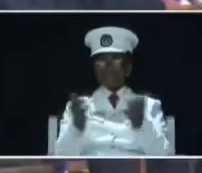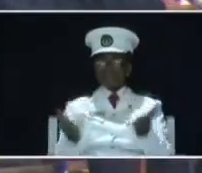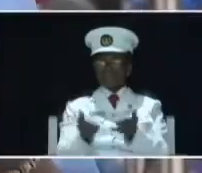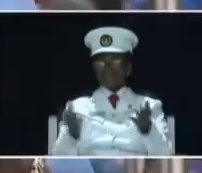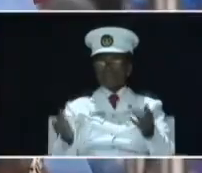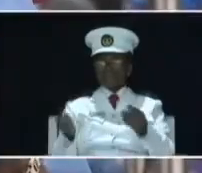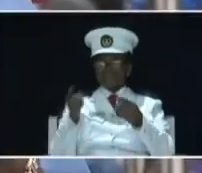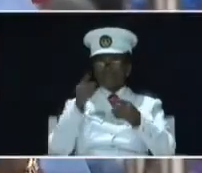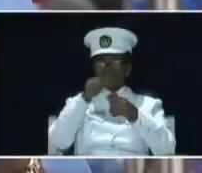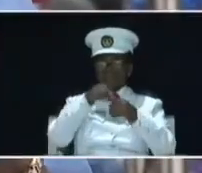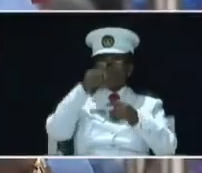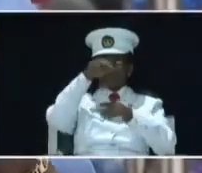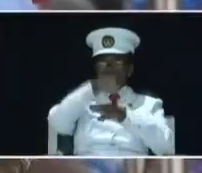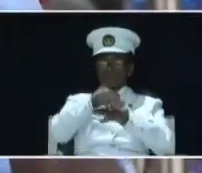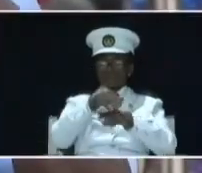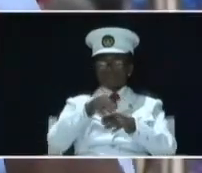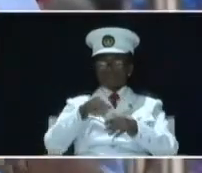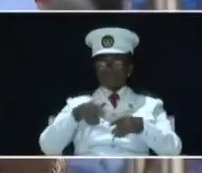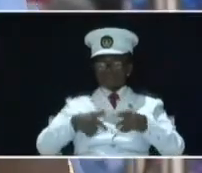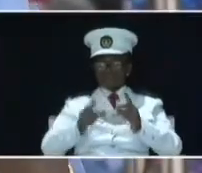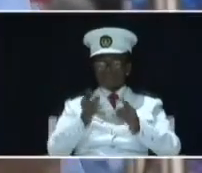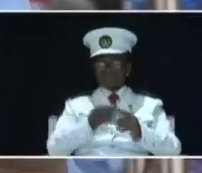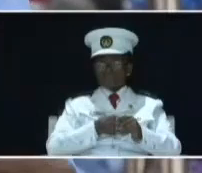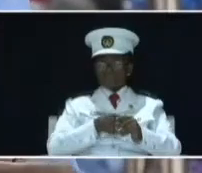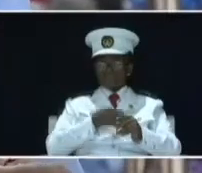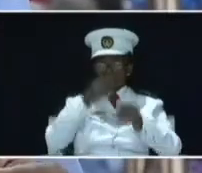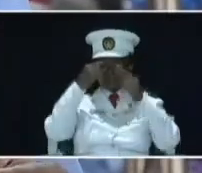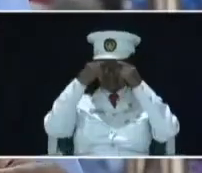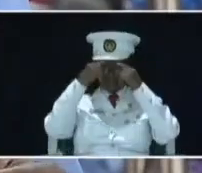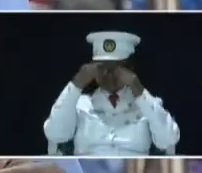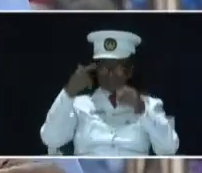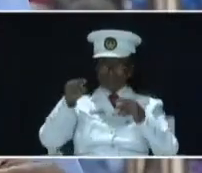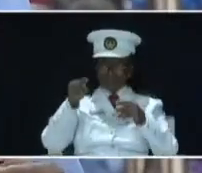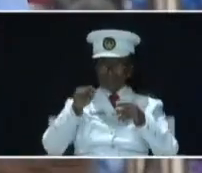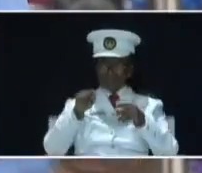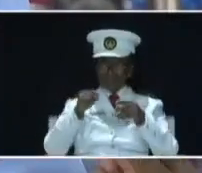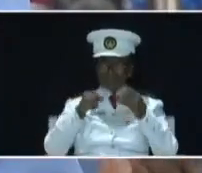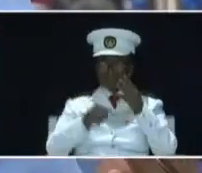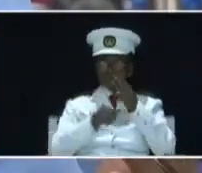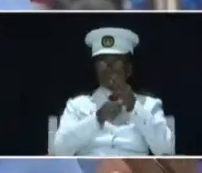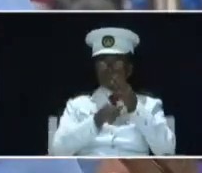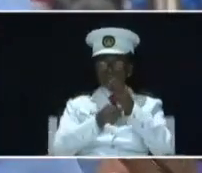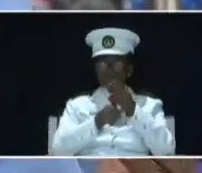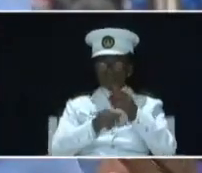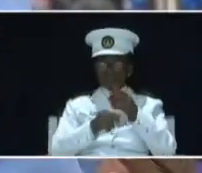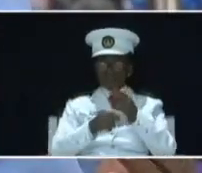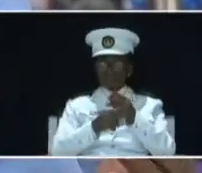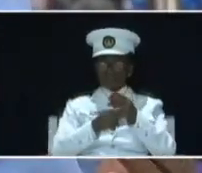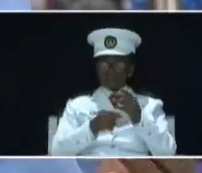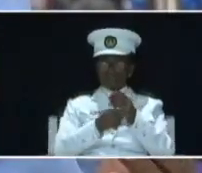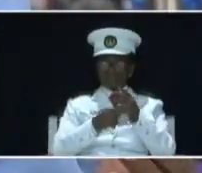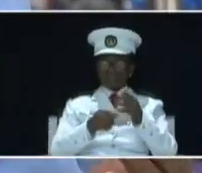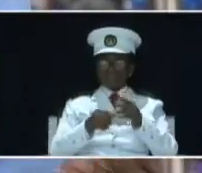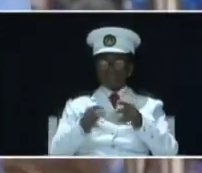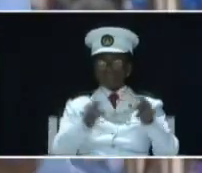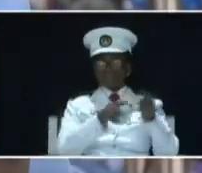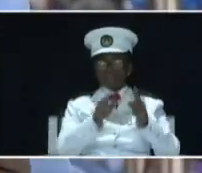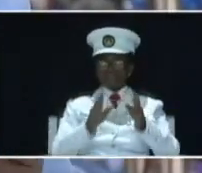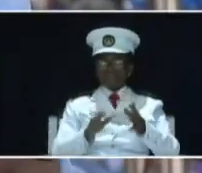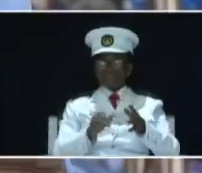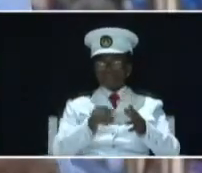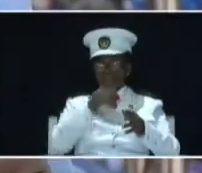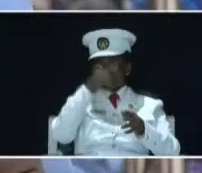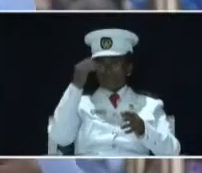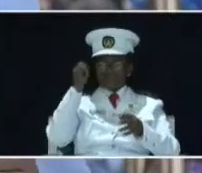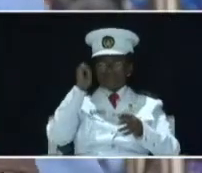Now, let's consider the senior partner, because he's the most important person in the whole